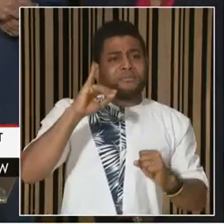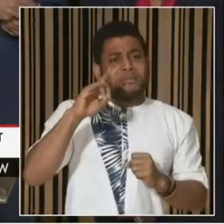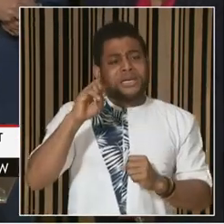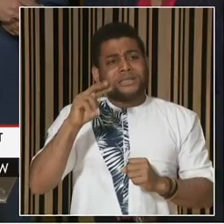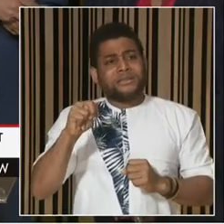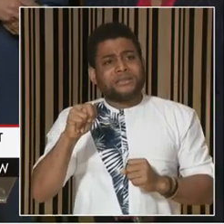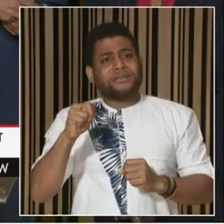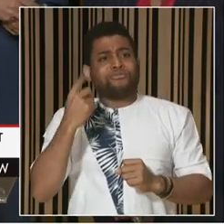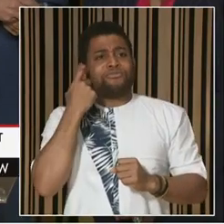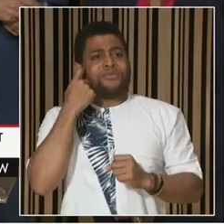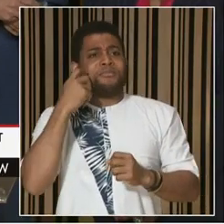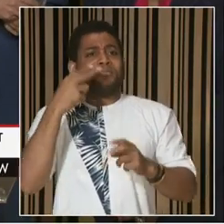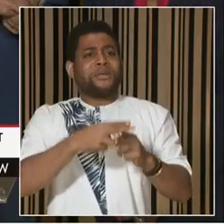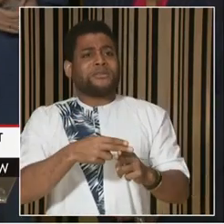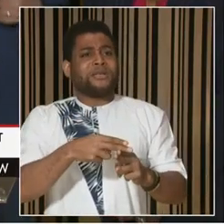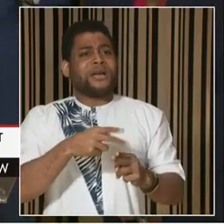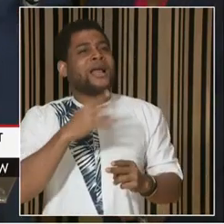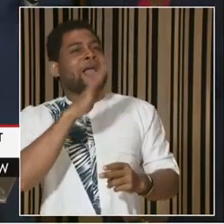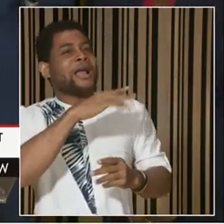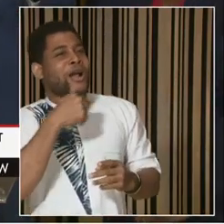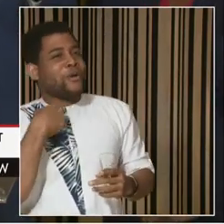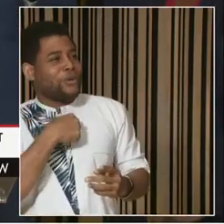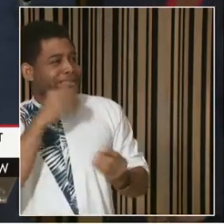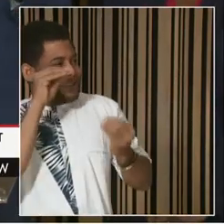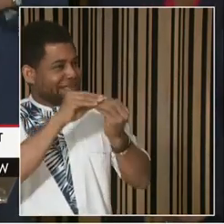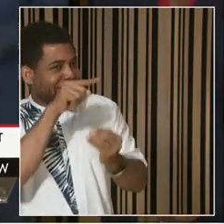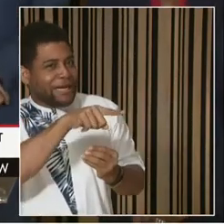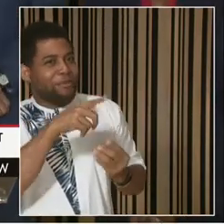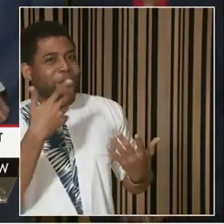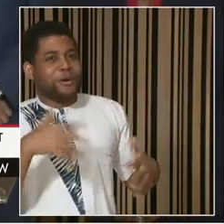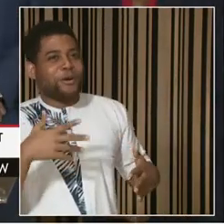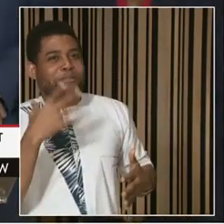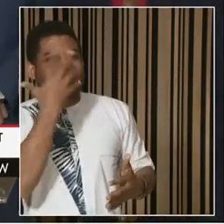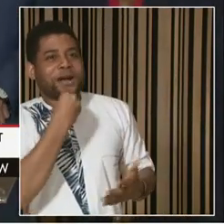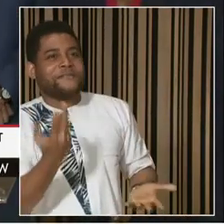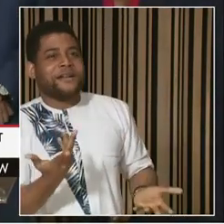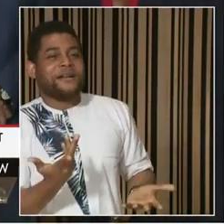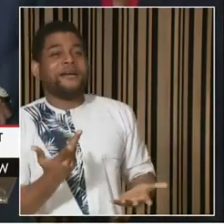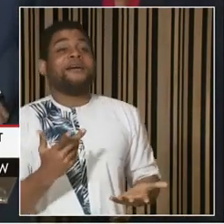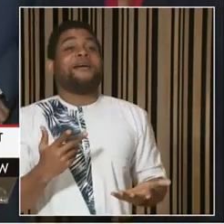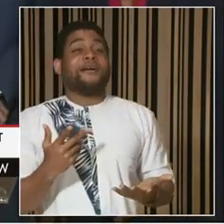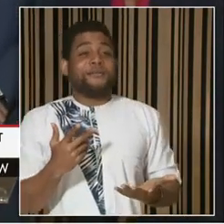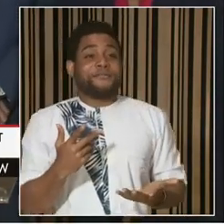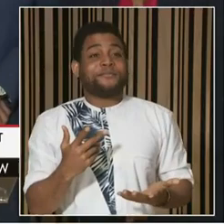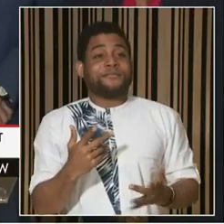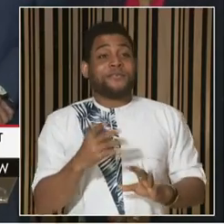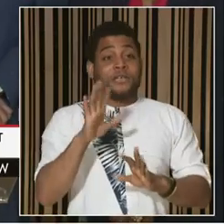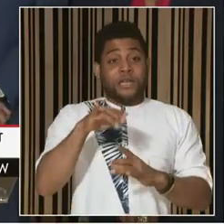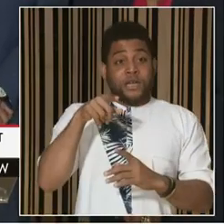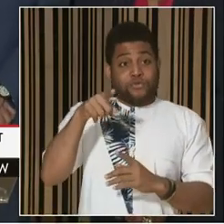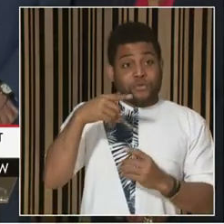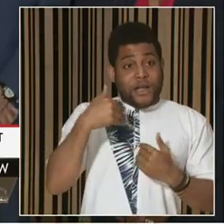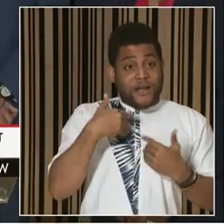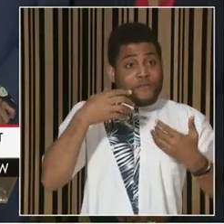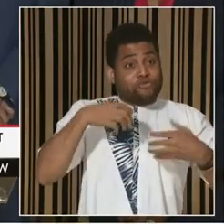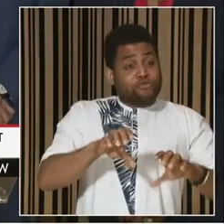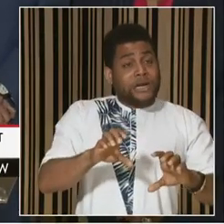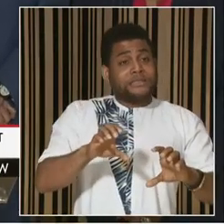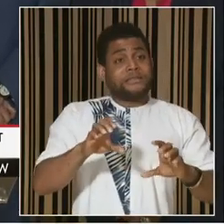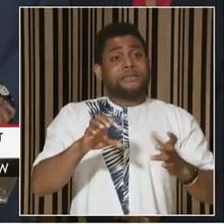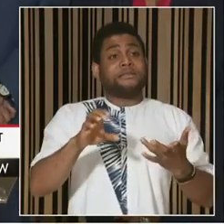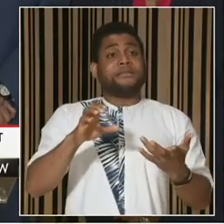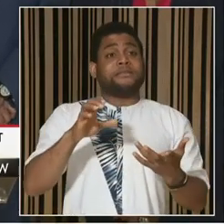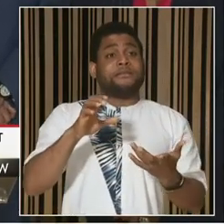beautiful? I wanted to kiss him. Well, have you had the chance to, what role can you play to try